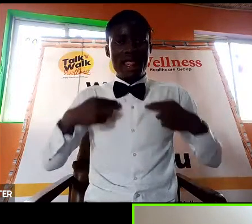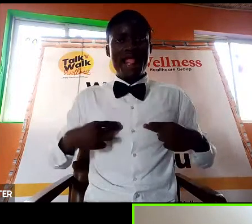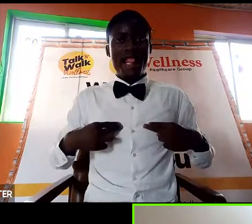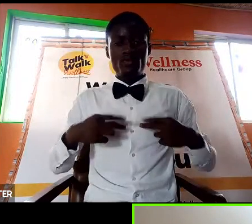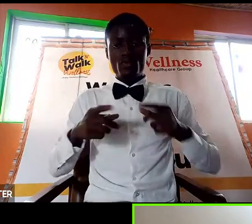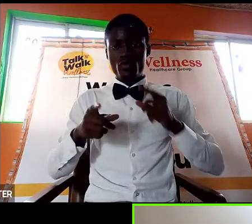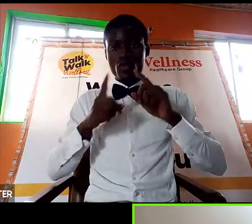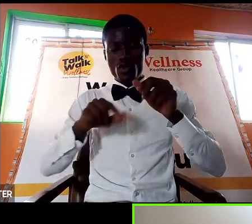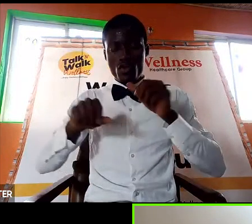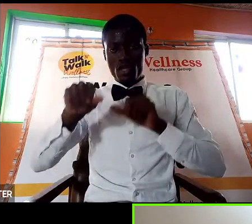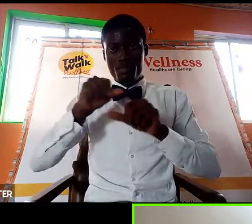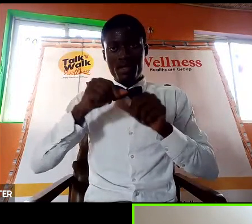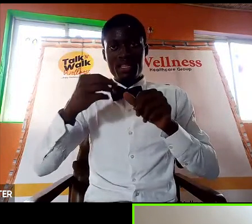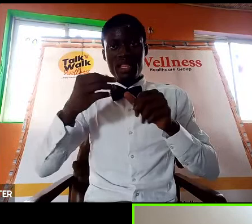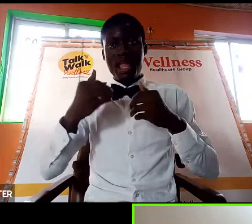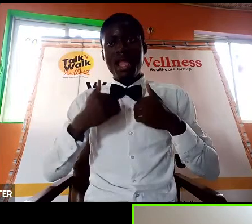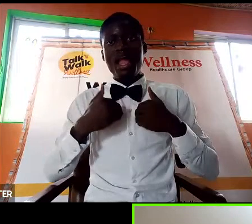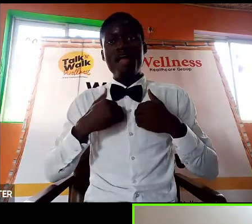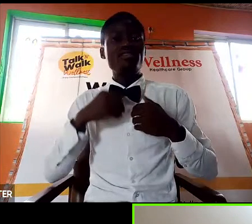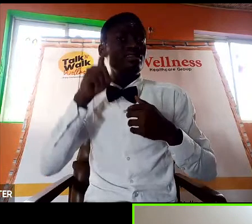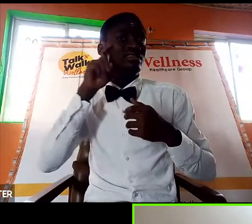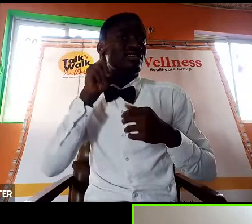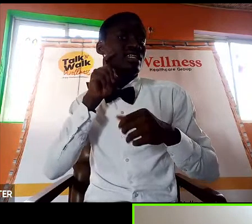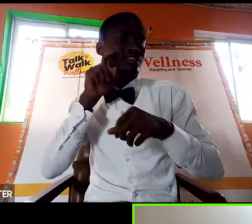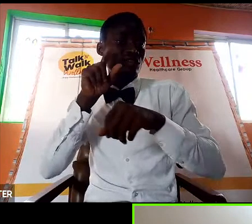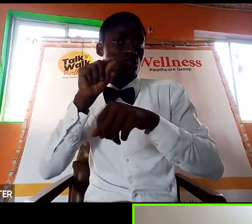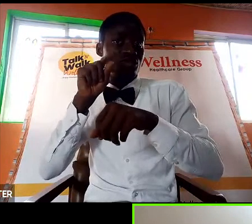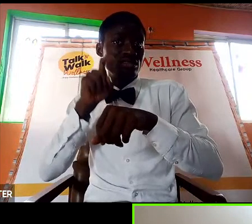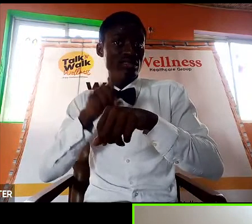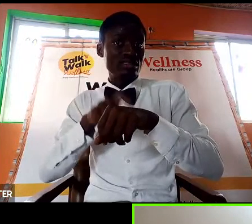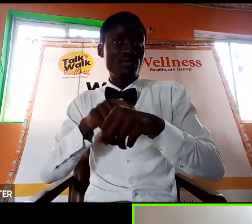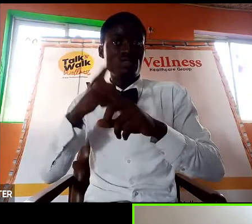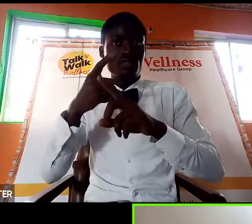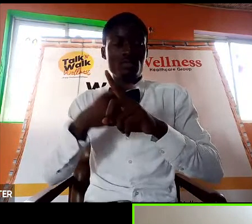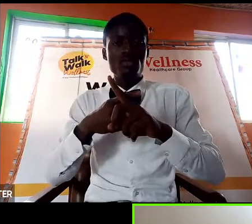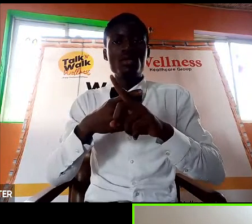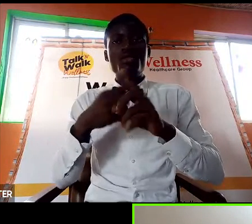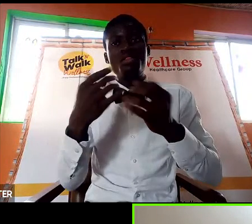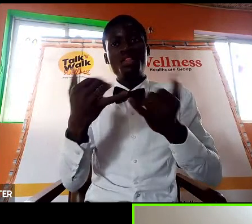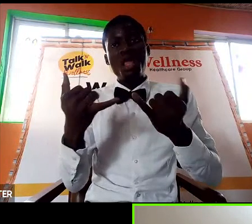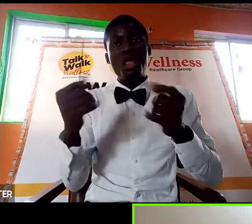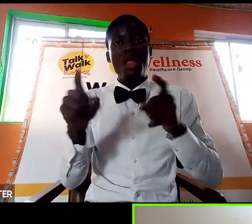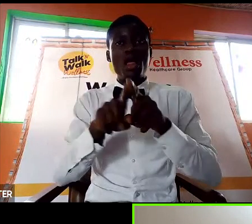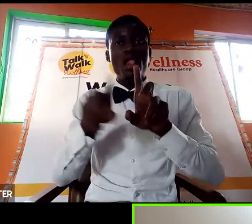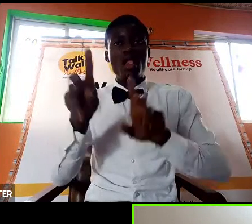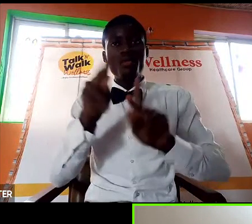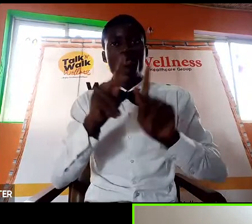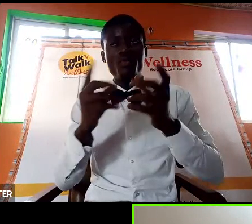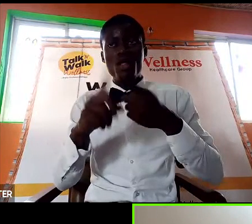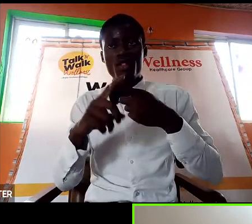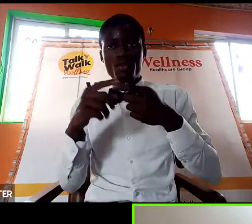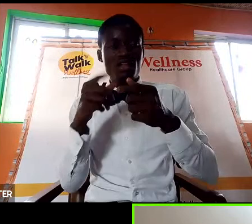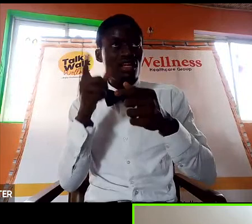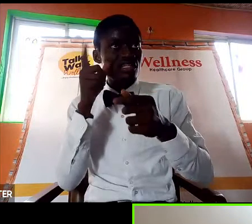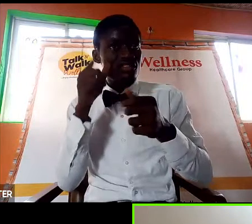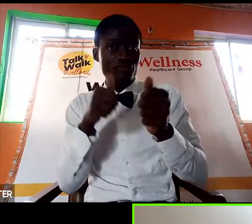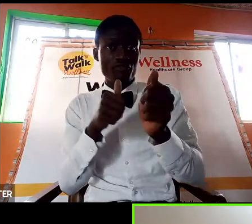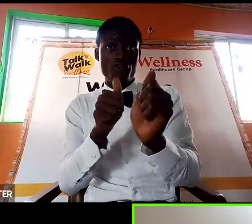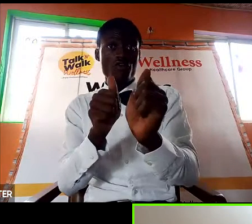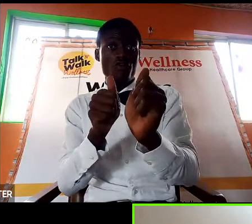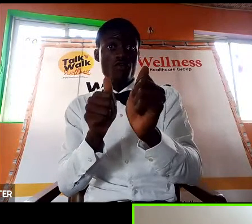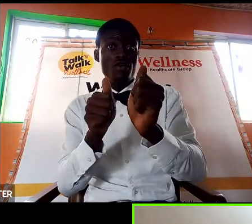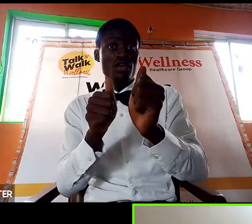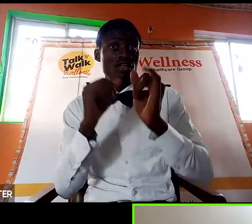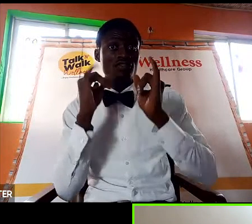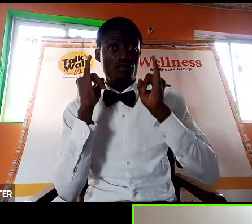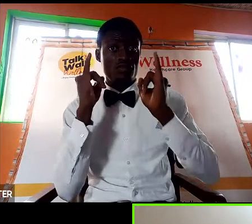much as people want to also listen to, I mean, follow expert guide, and direction. It's